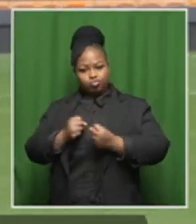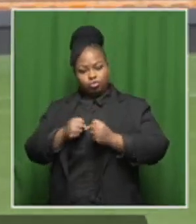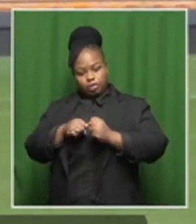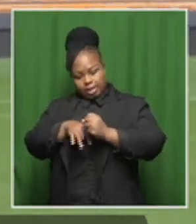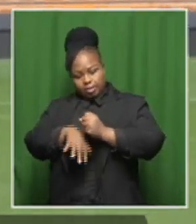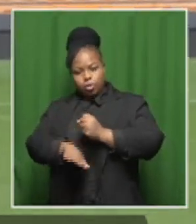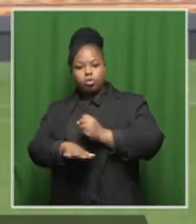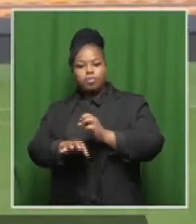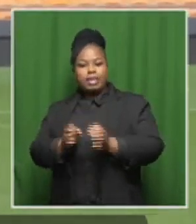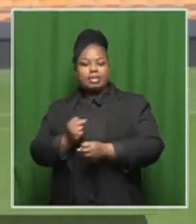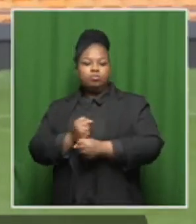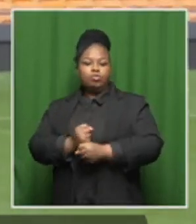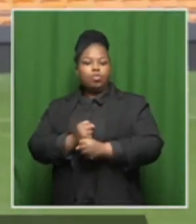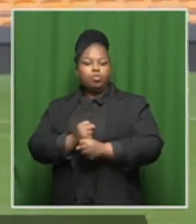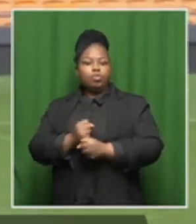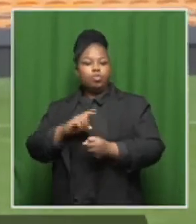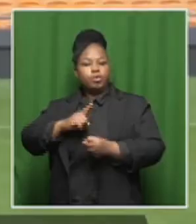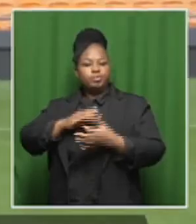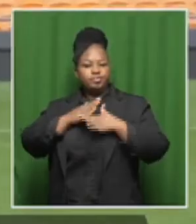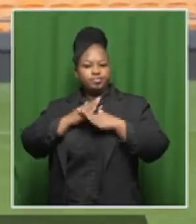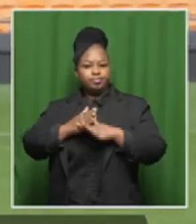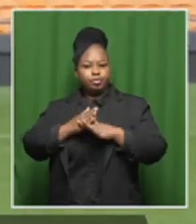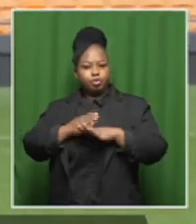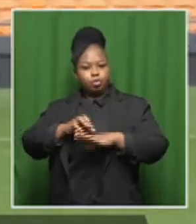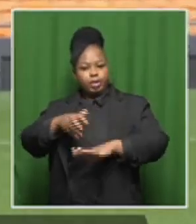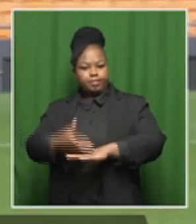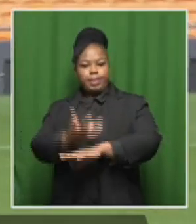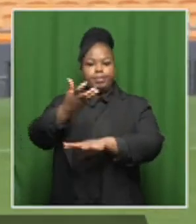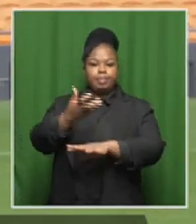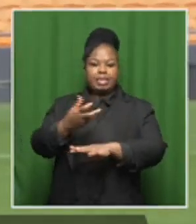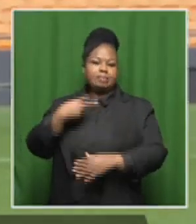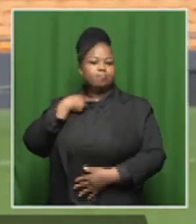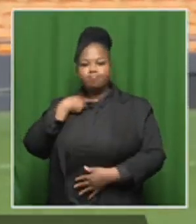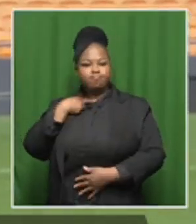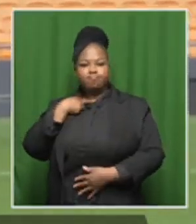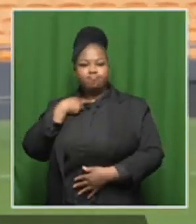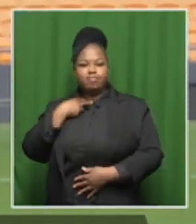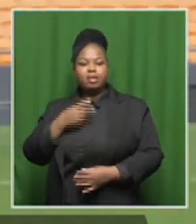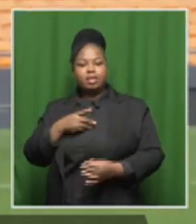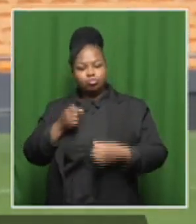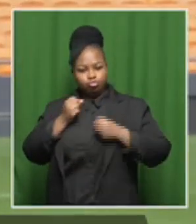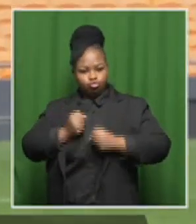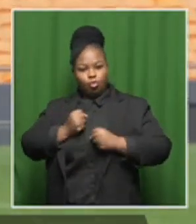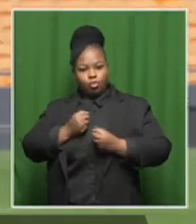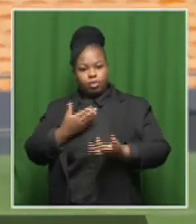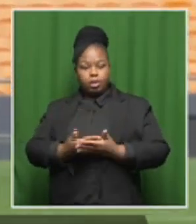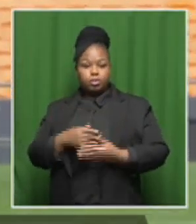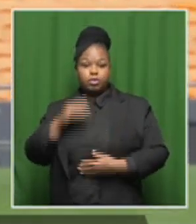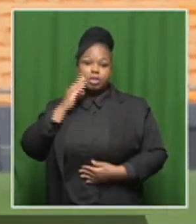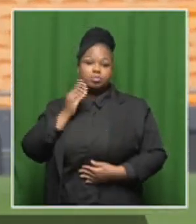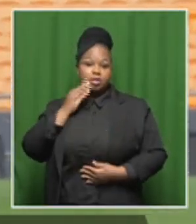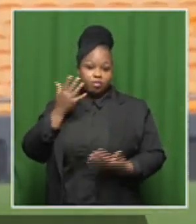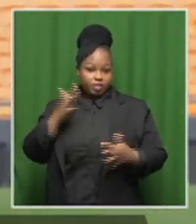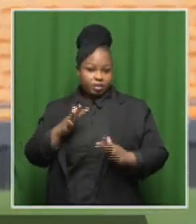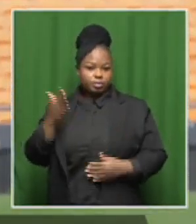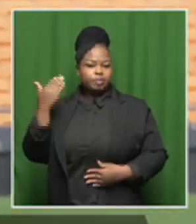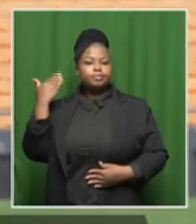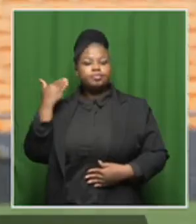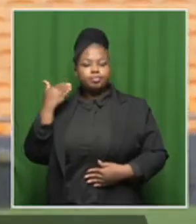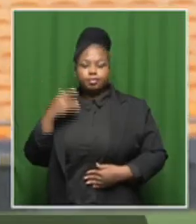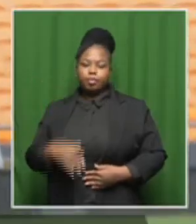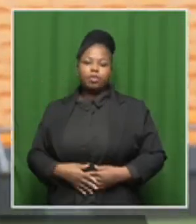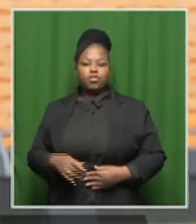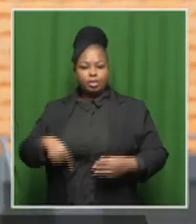fibers, and that avoids divots and the pitch cutting up. Yeah. And we've experienced that in the latter games this